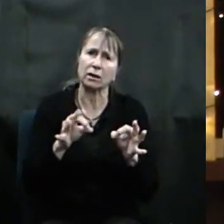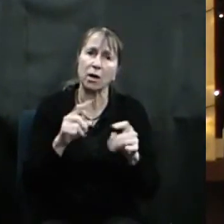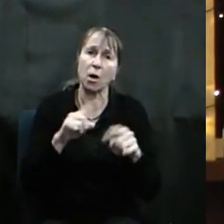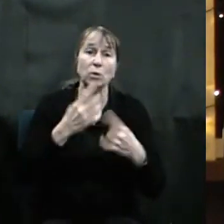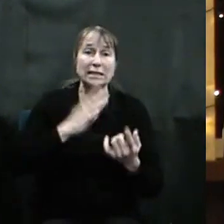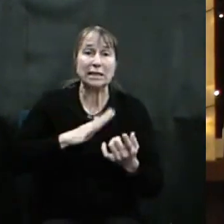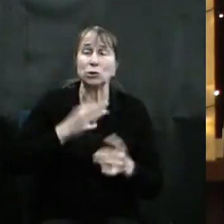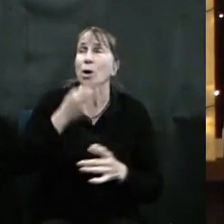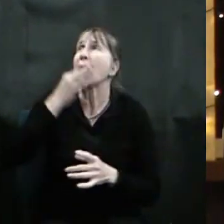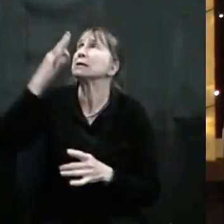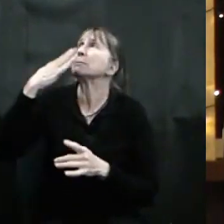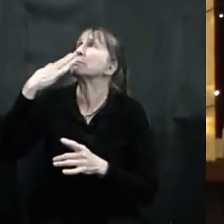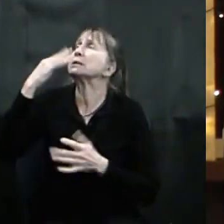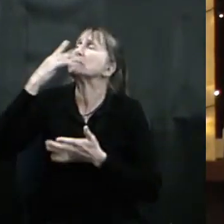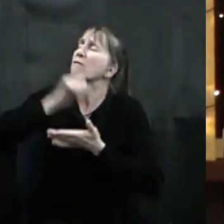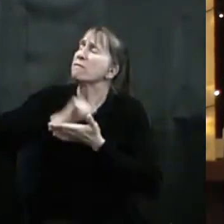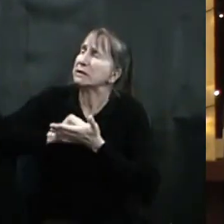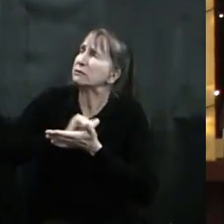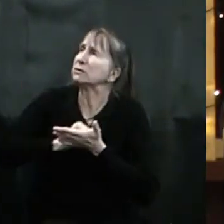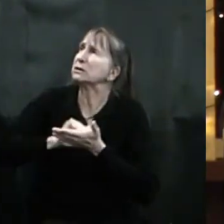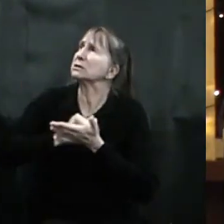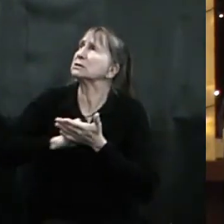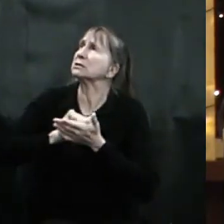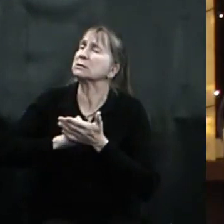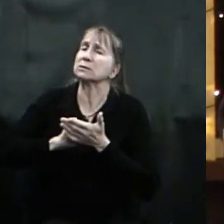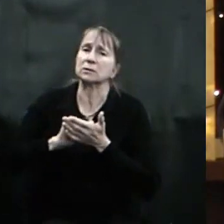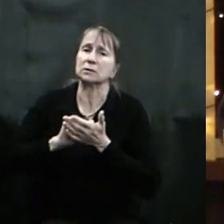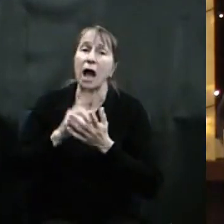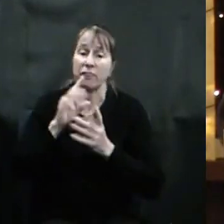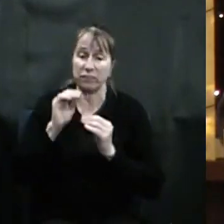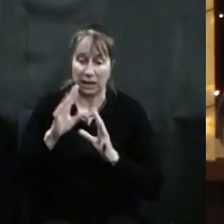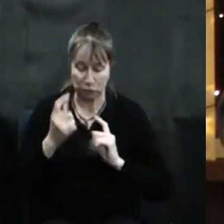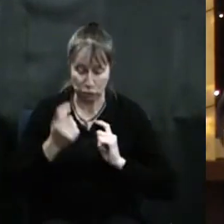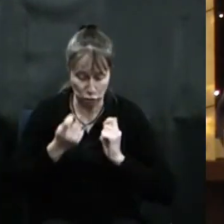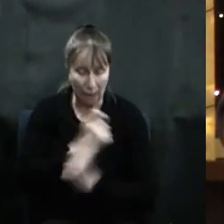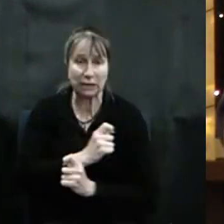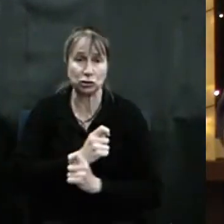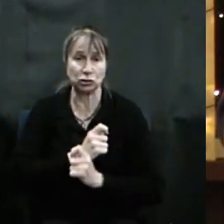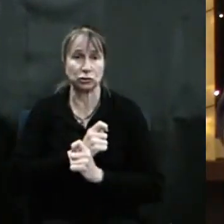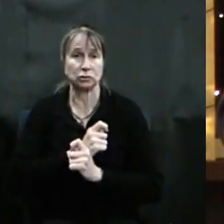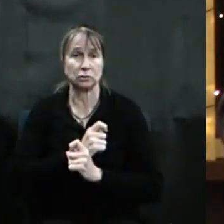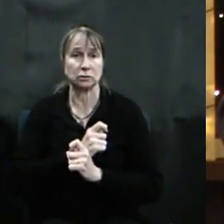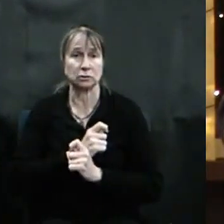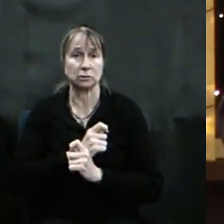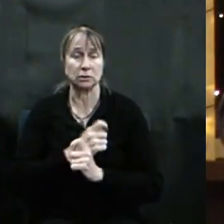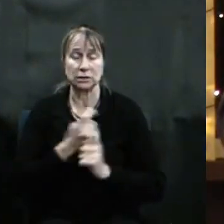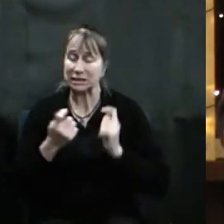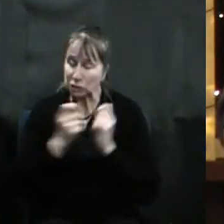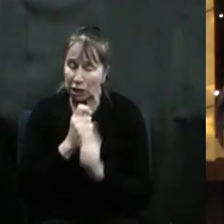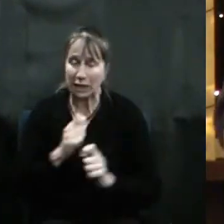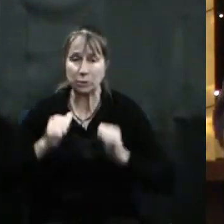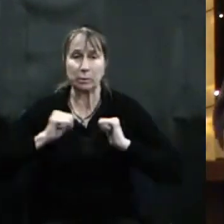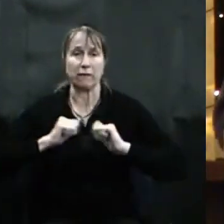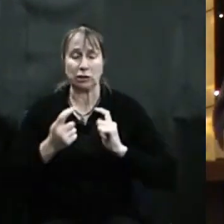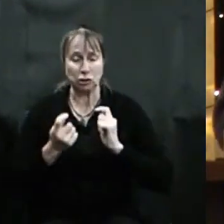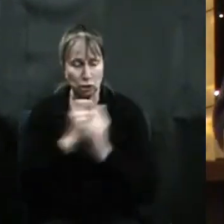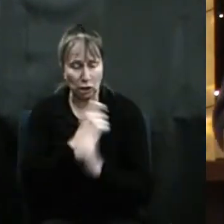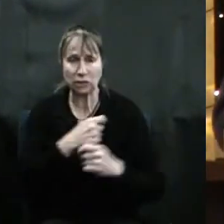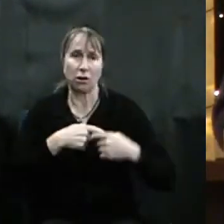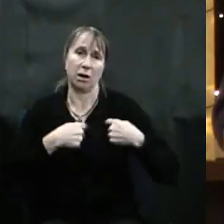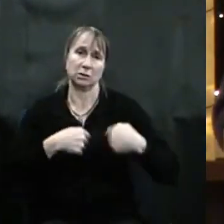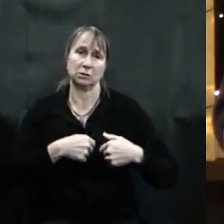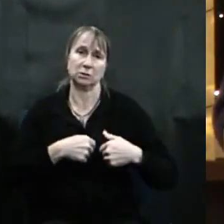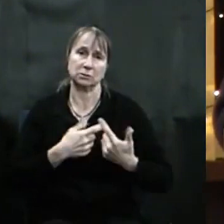forgiveness and being transformed by that forgiveness. We need the reality of knowing that we need his mercy and